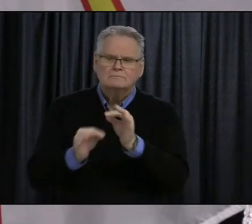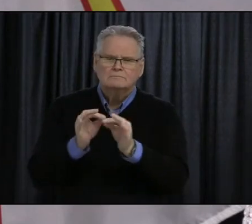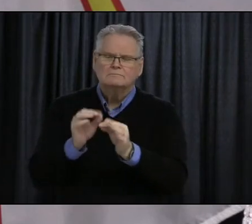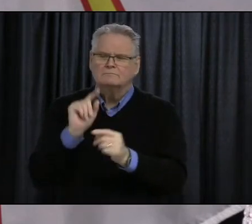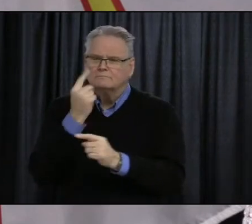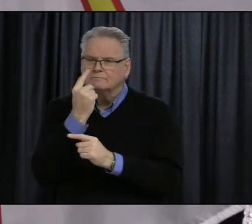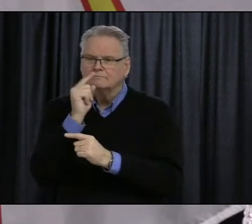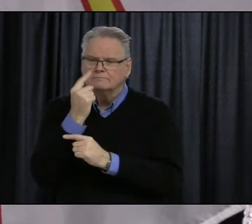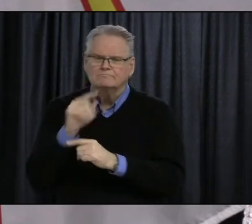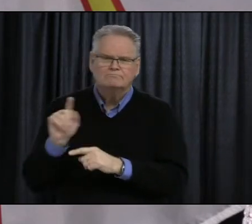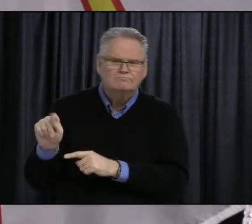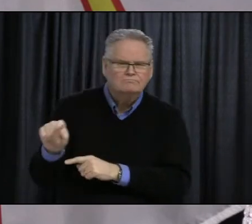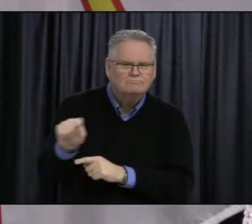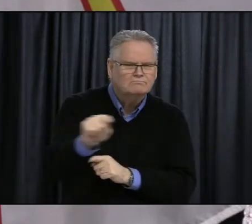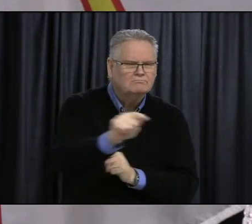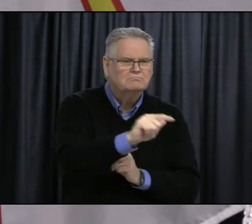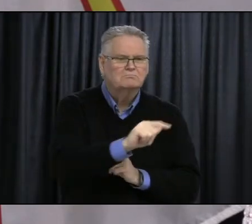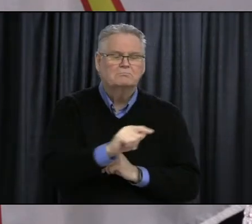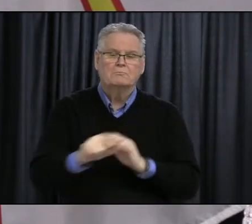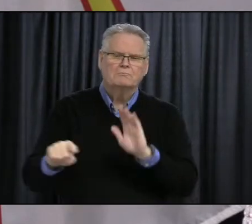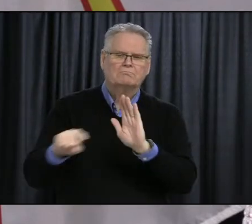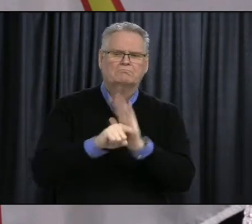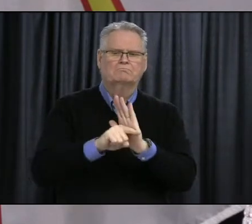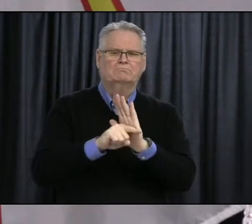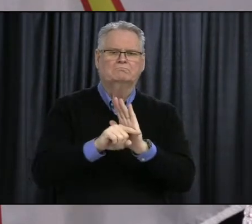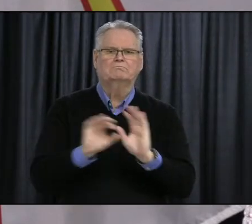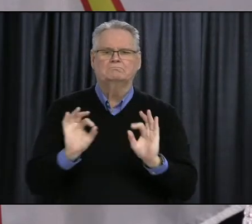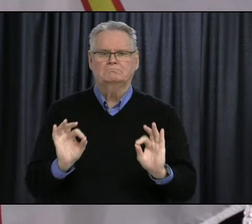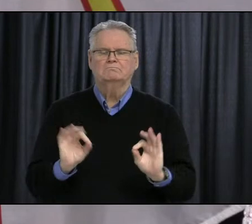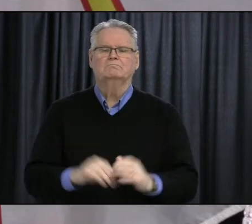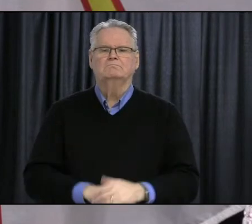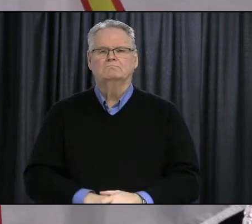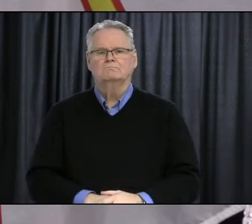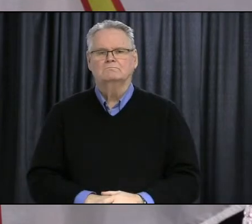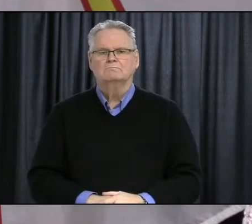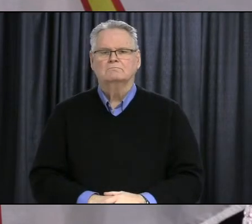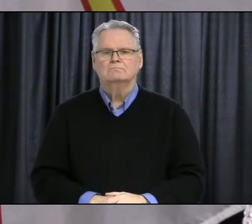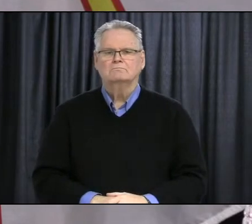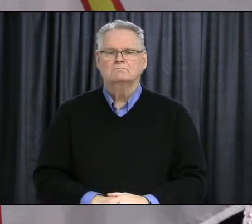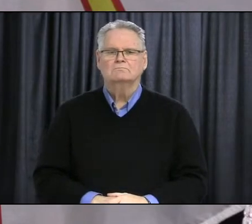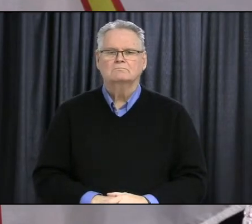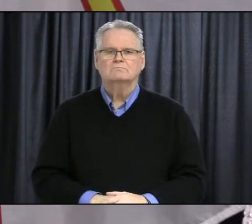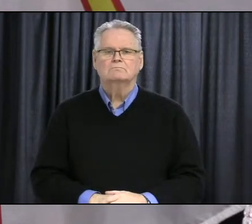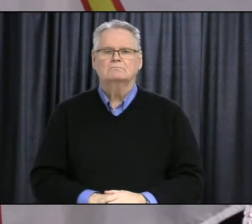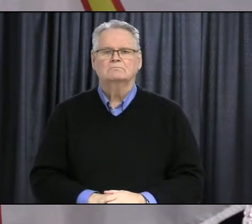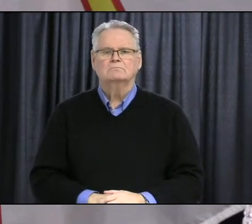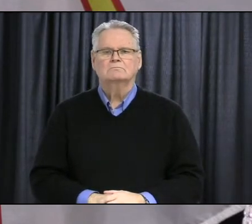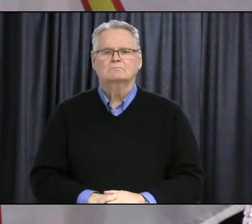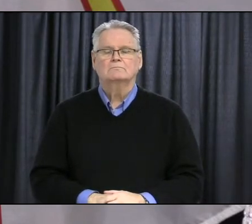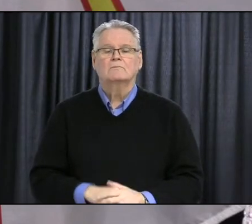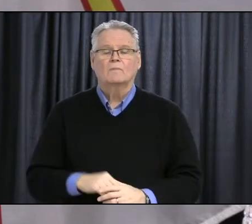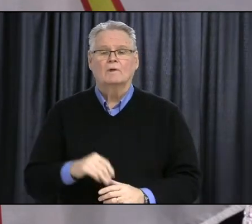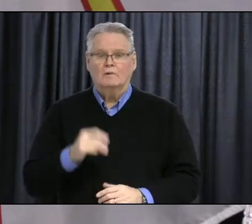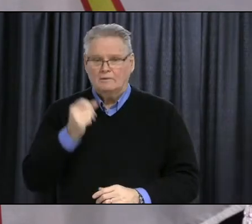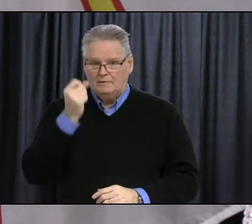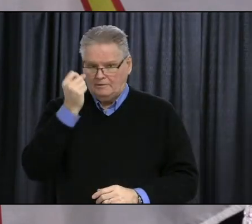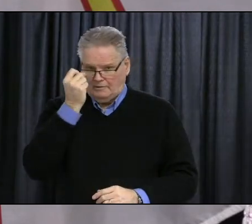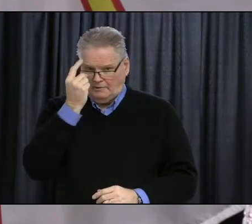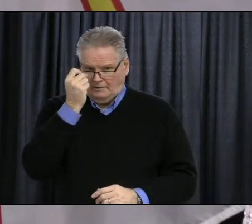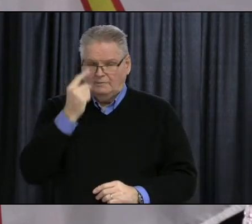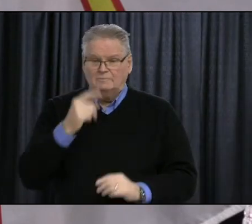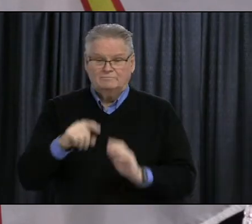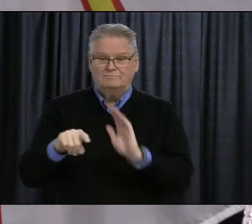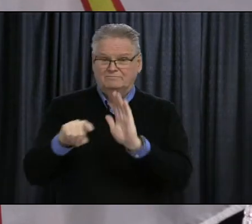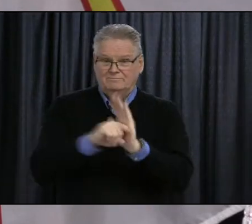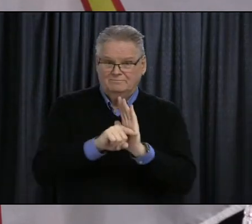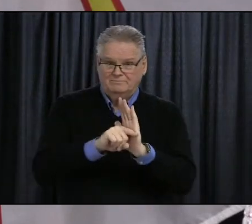for 14 days in case they become symptomatic. And as I indicated last week, a negative test is not a guarantee, and if the